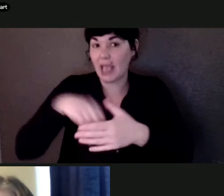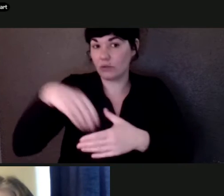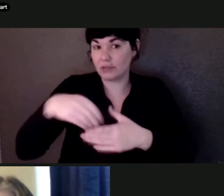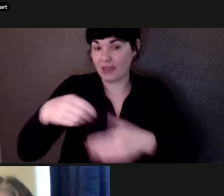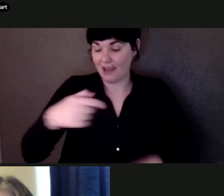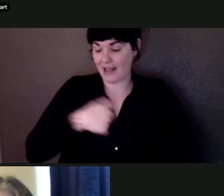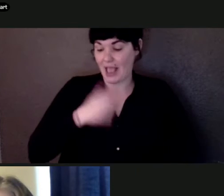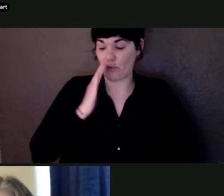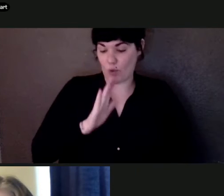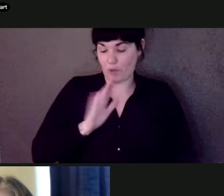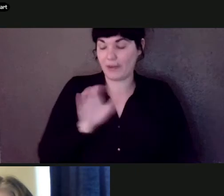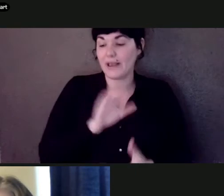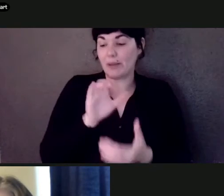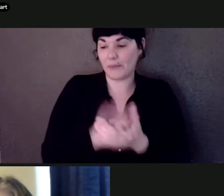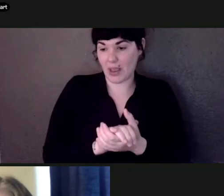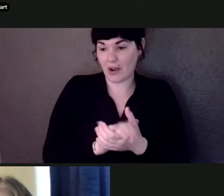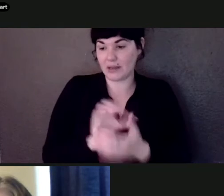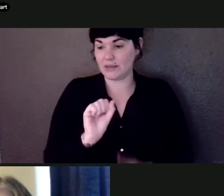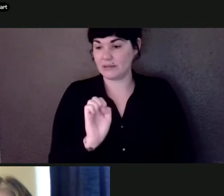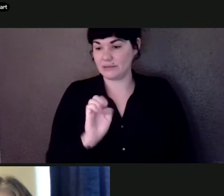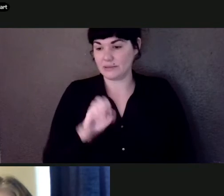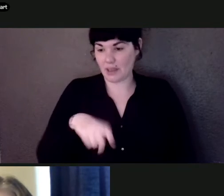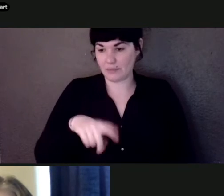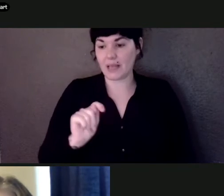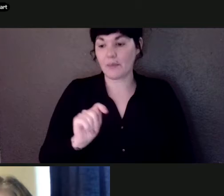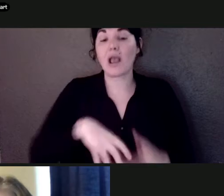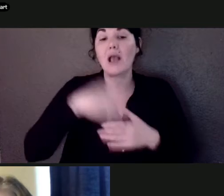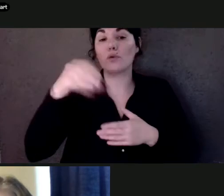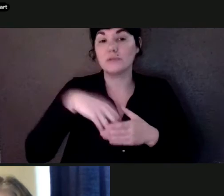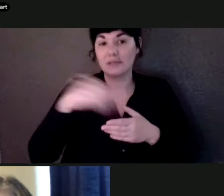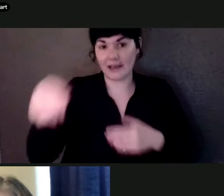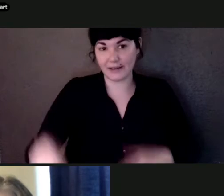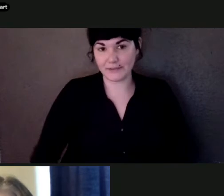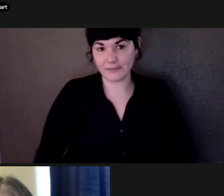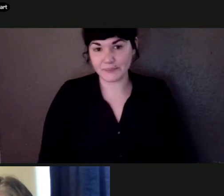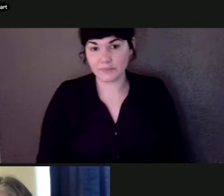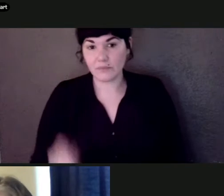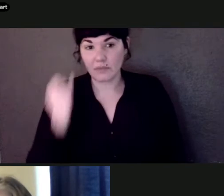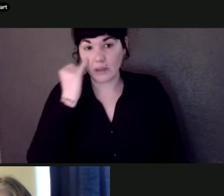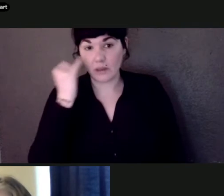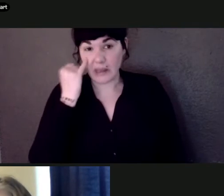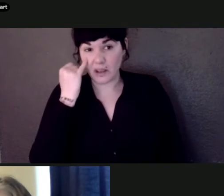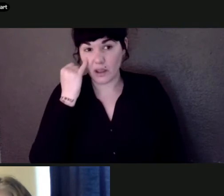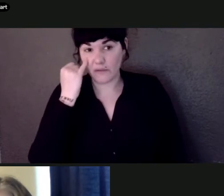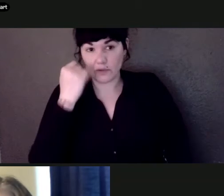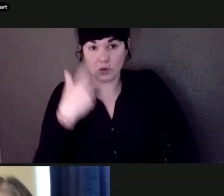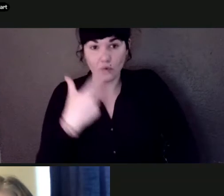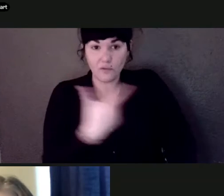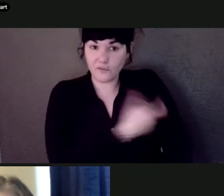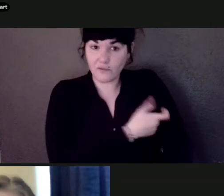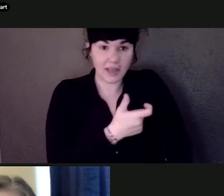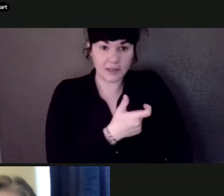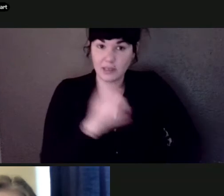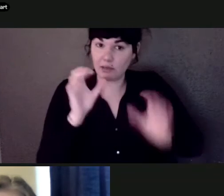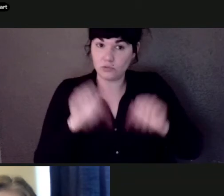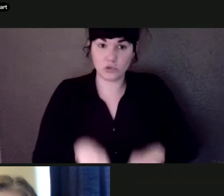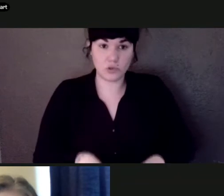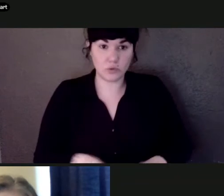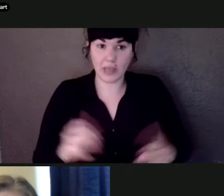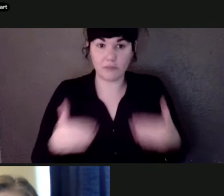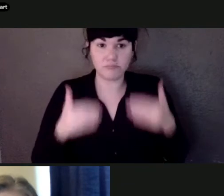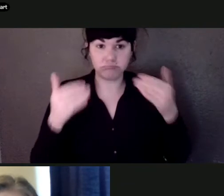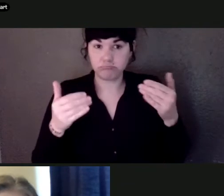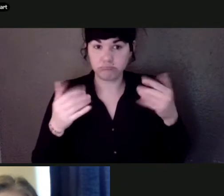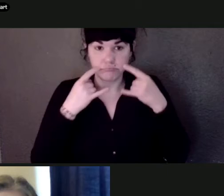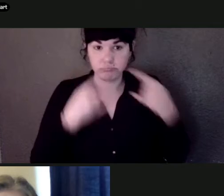will be, you know, to the, if you're vaccinated, you're welcome to, but if you're not vaccinated, you know, and you're in close contact with